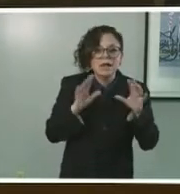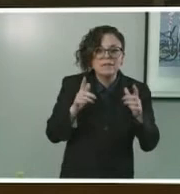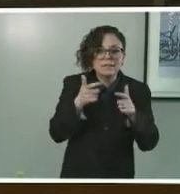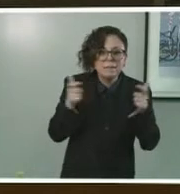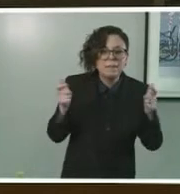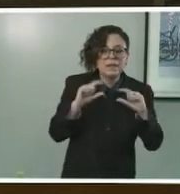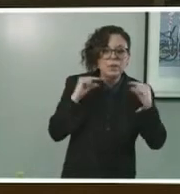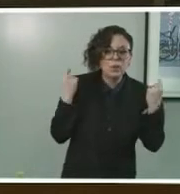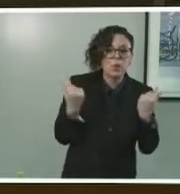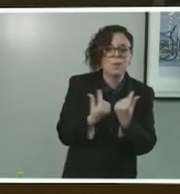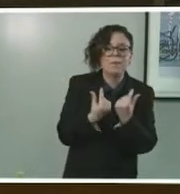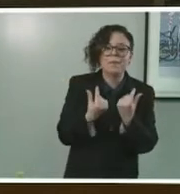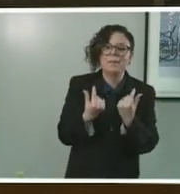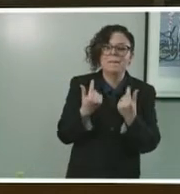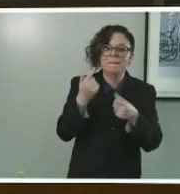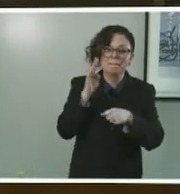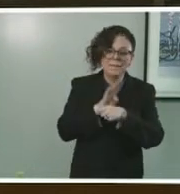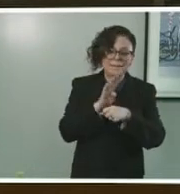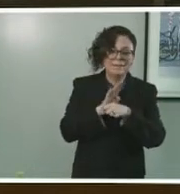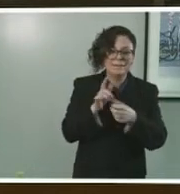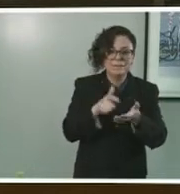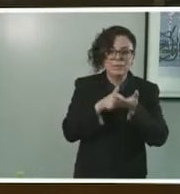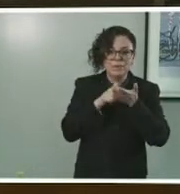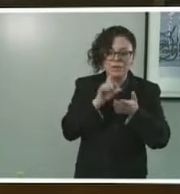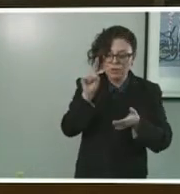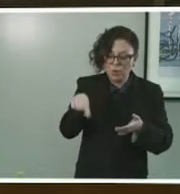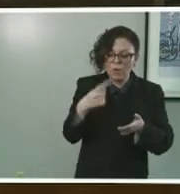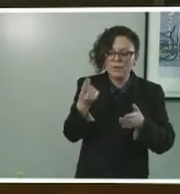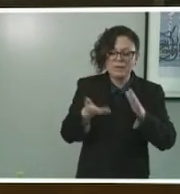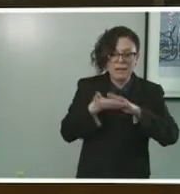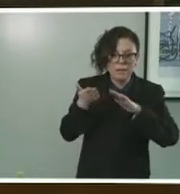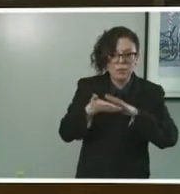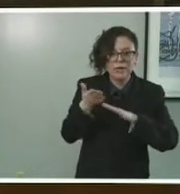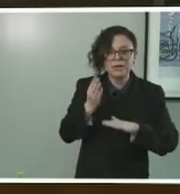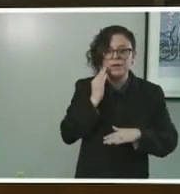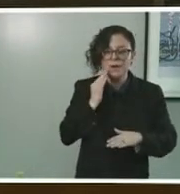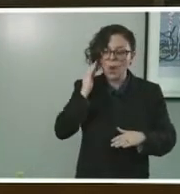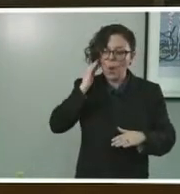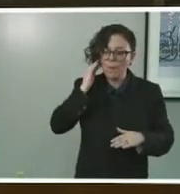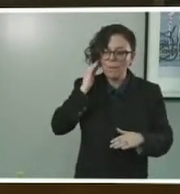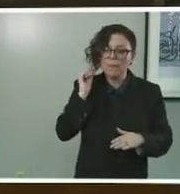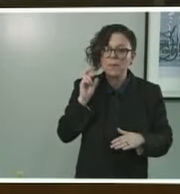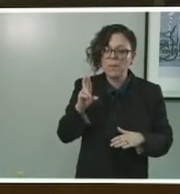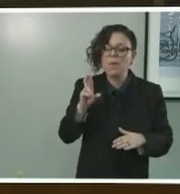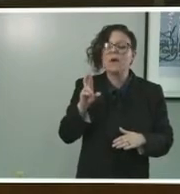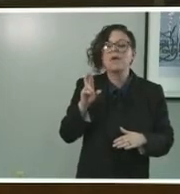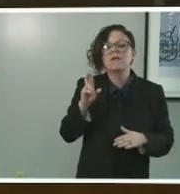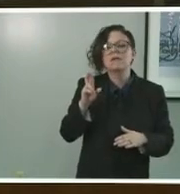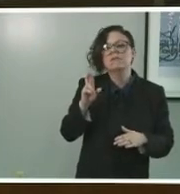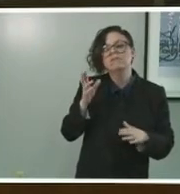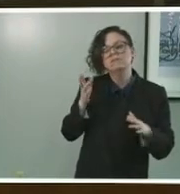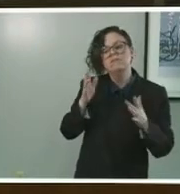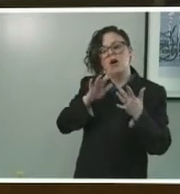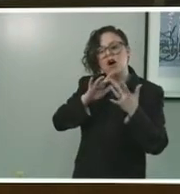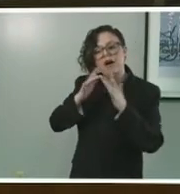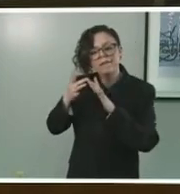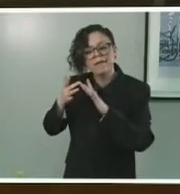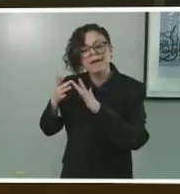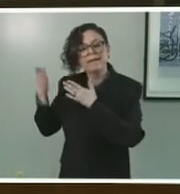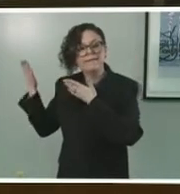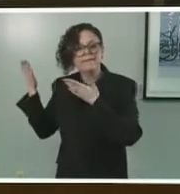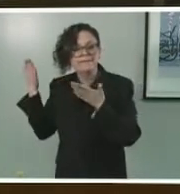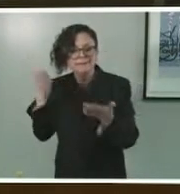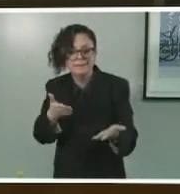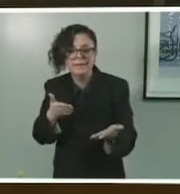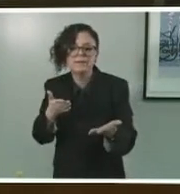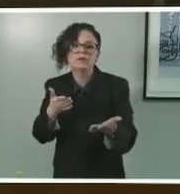of businesses are required to only operate either at home or by way of online and pickup